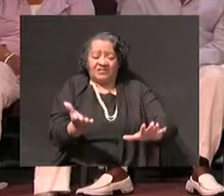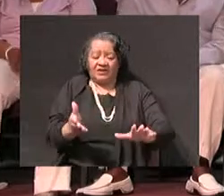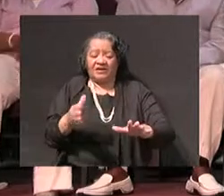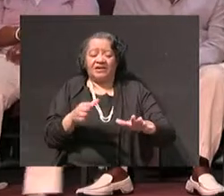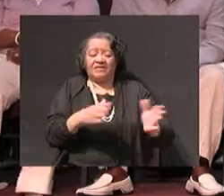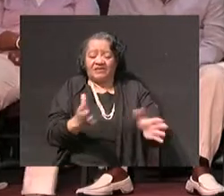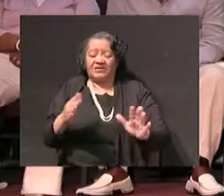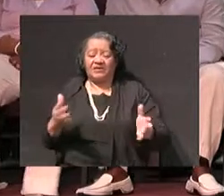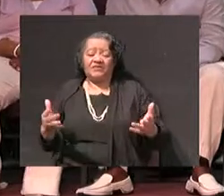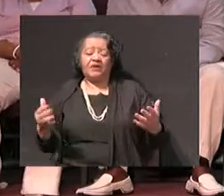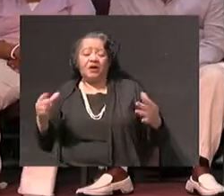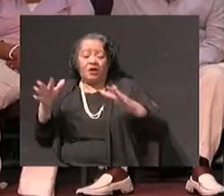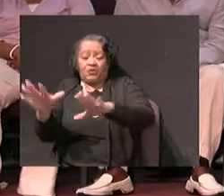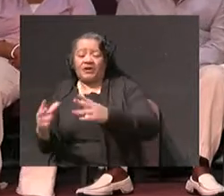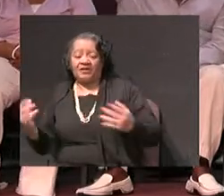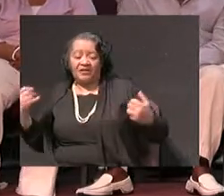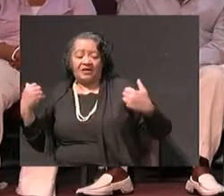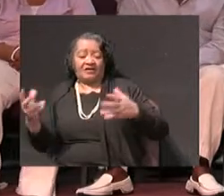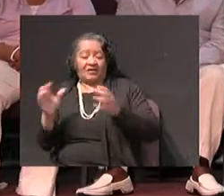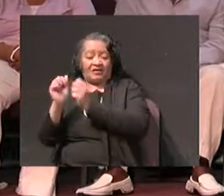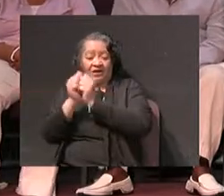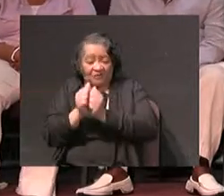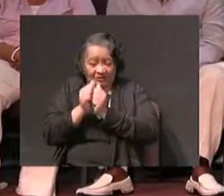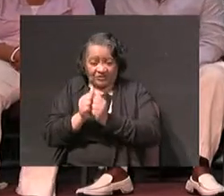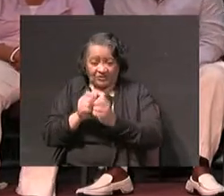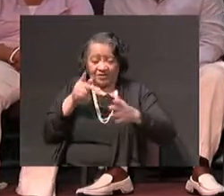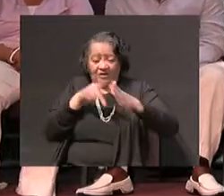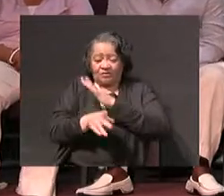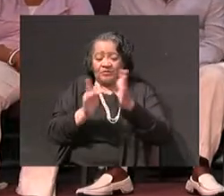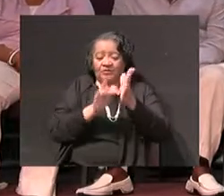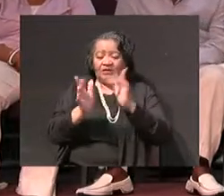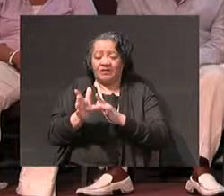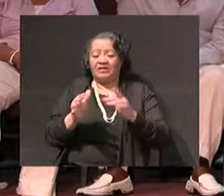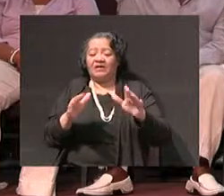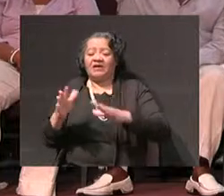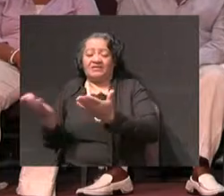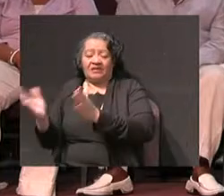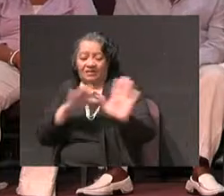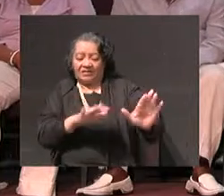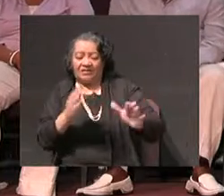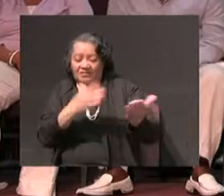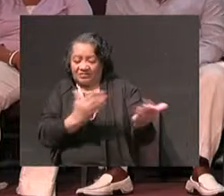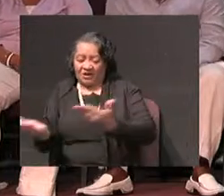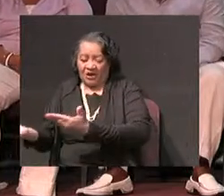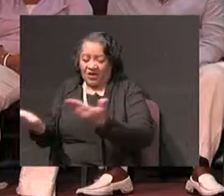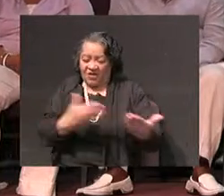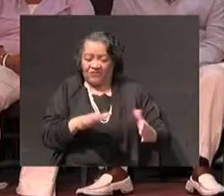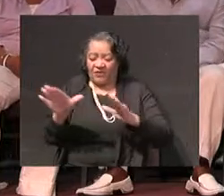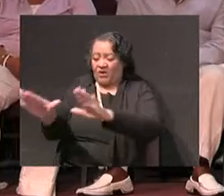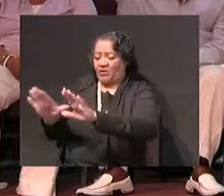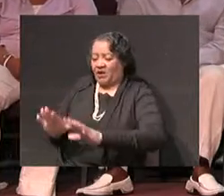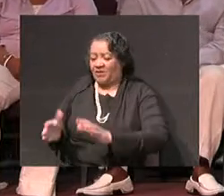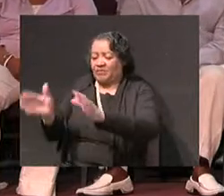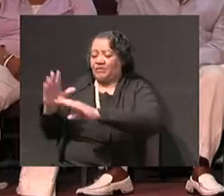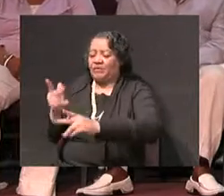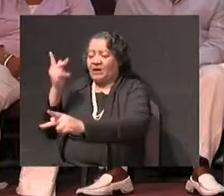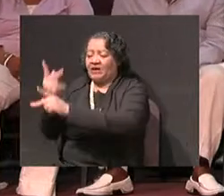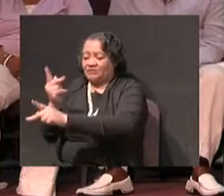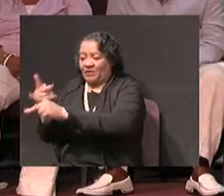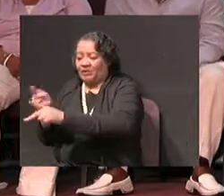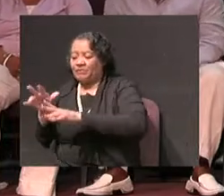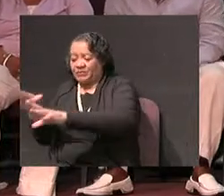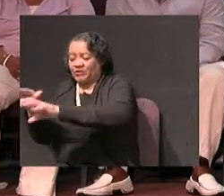and killed Jesus. Then death took him to the grave. And grave held him